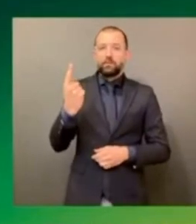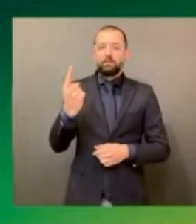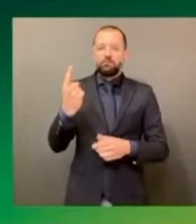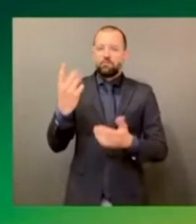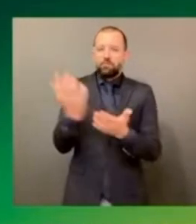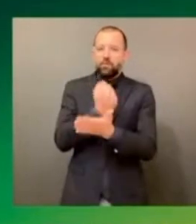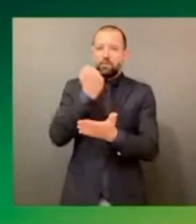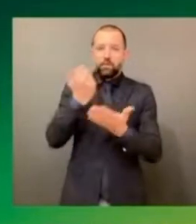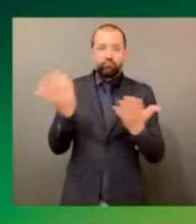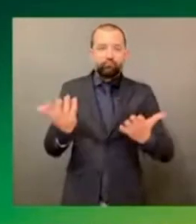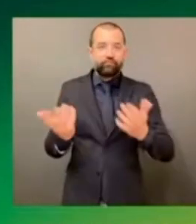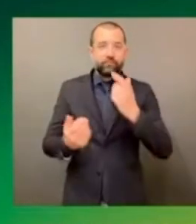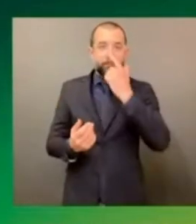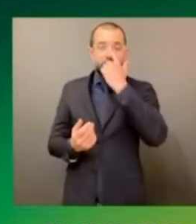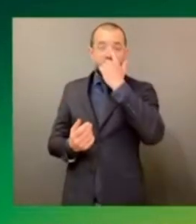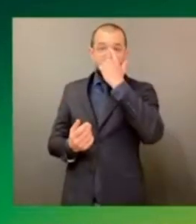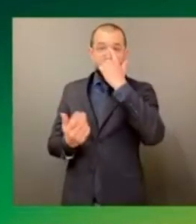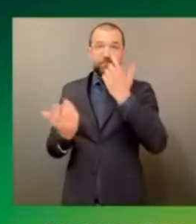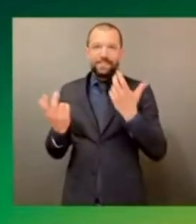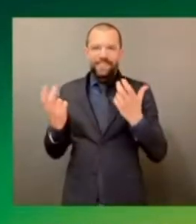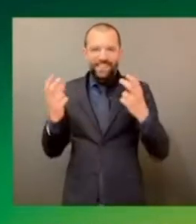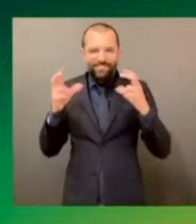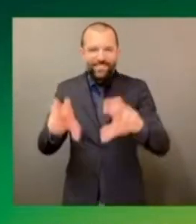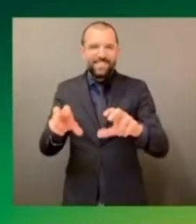investment in innovation.